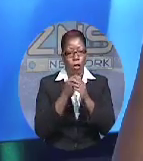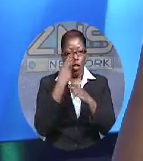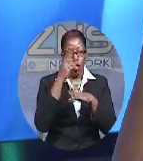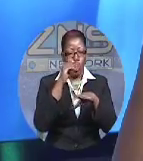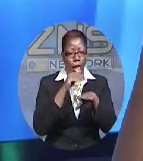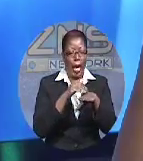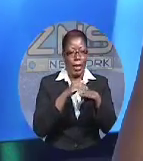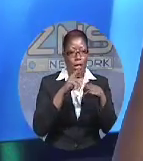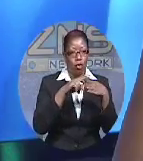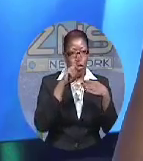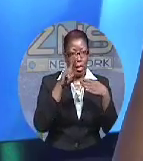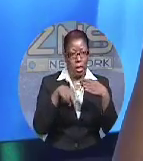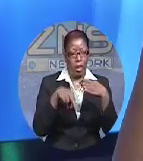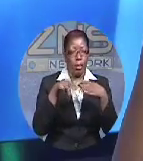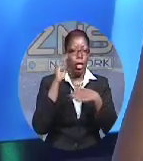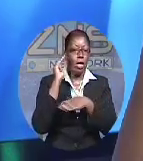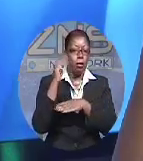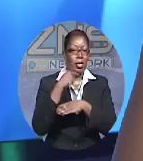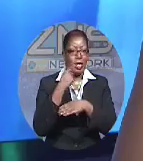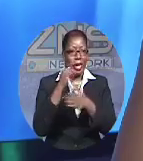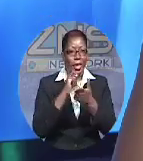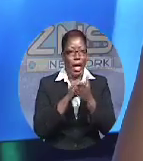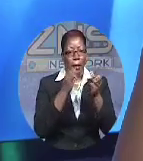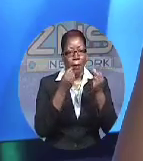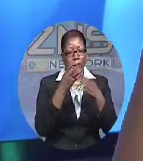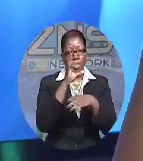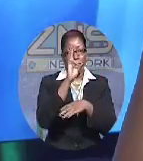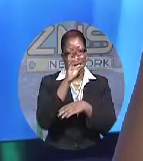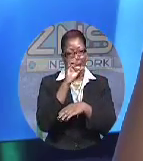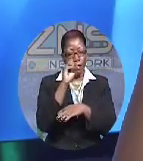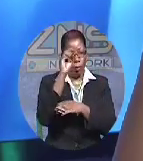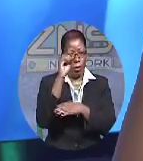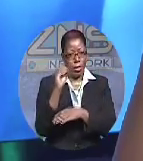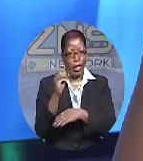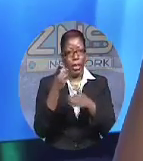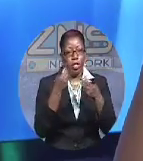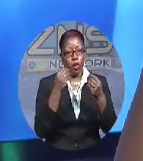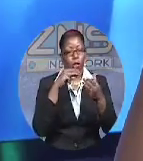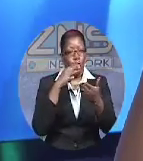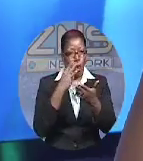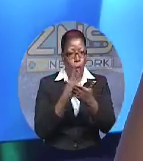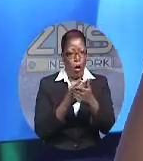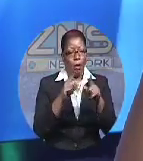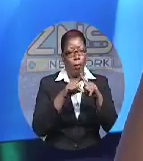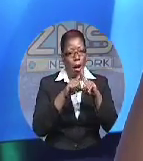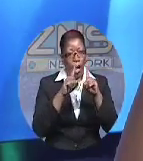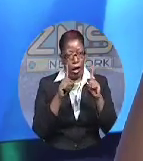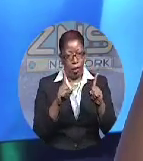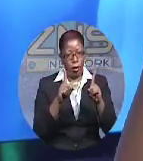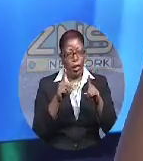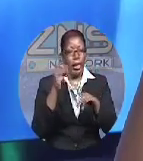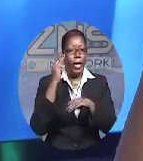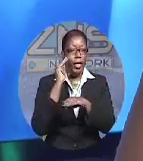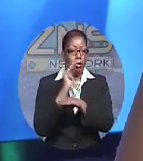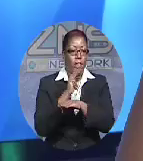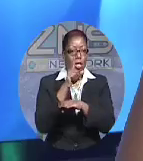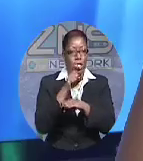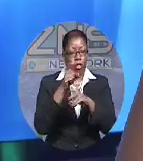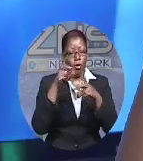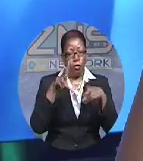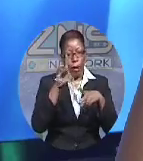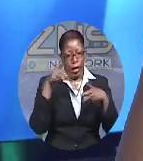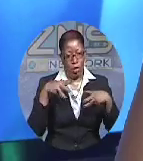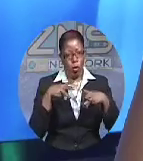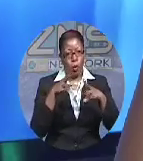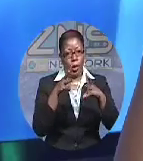closer look at the results, the minister says as many as 70% of students are doing well, but he says his ministry must find strategies to